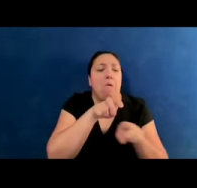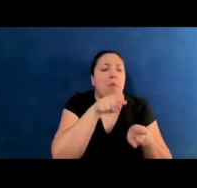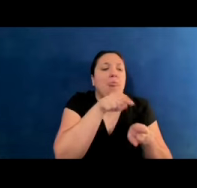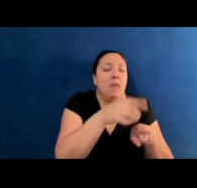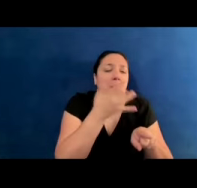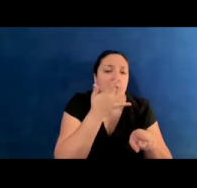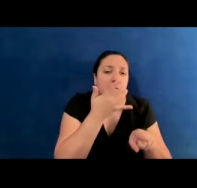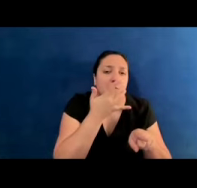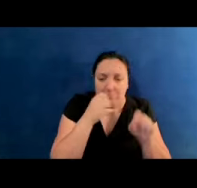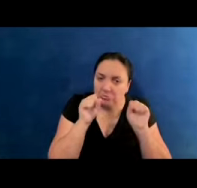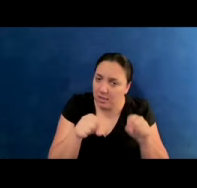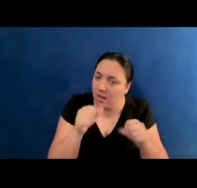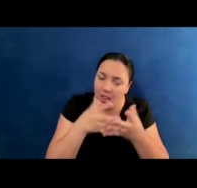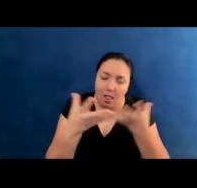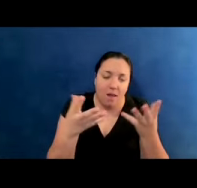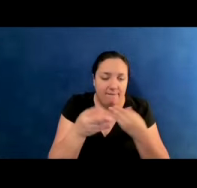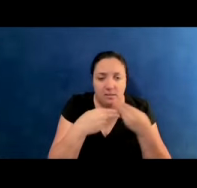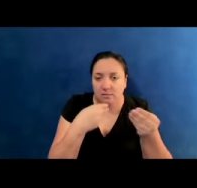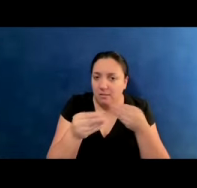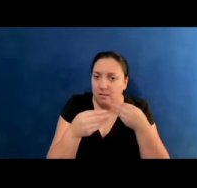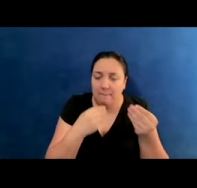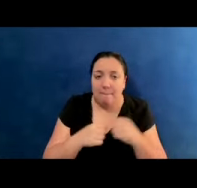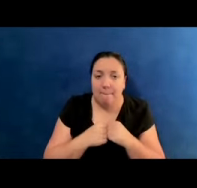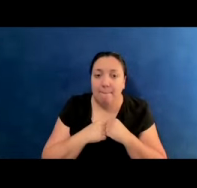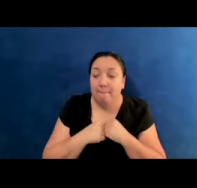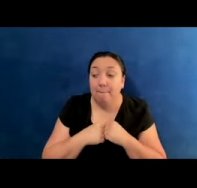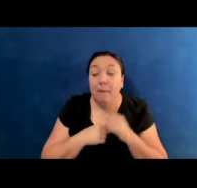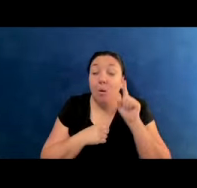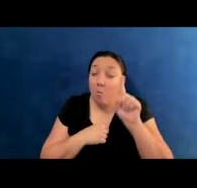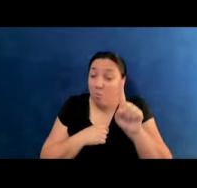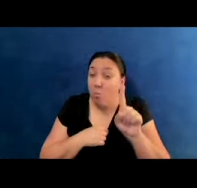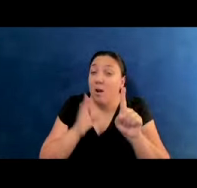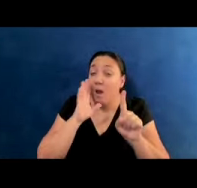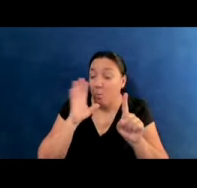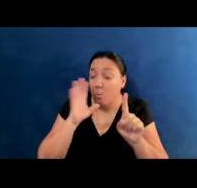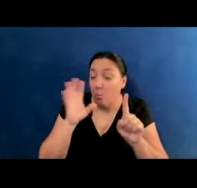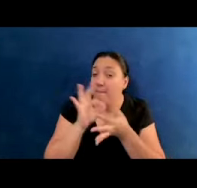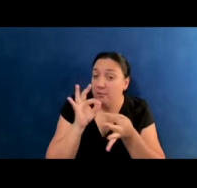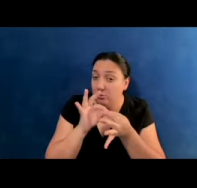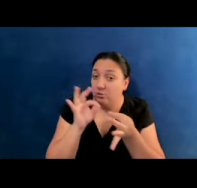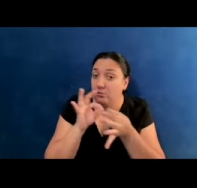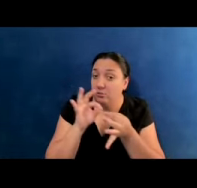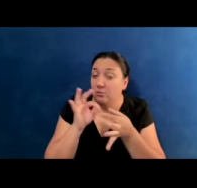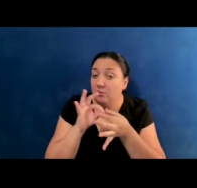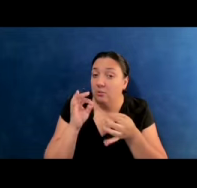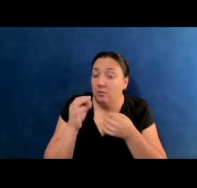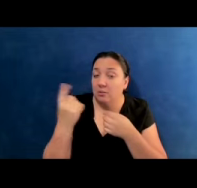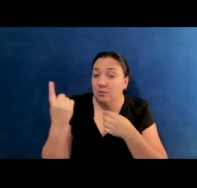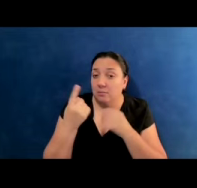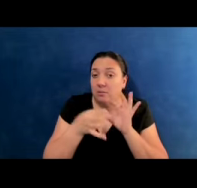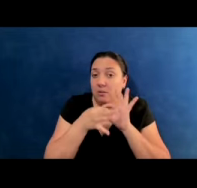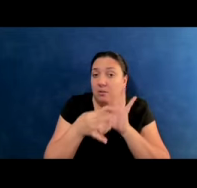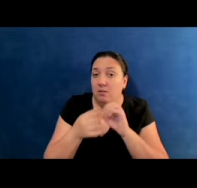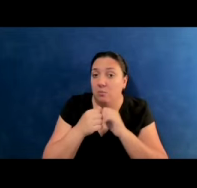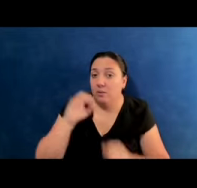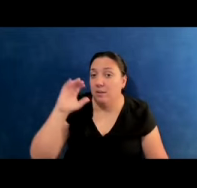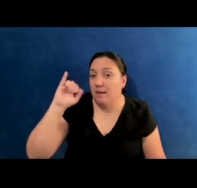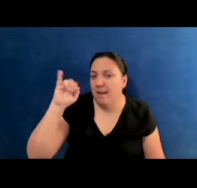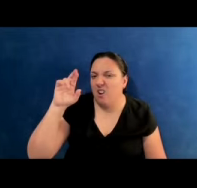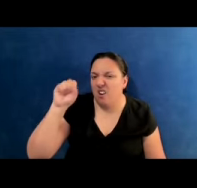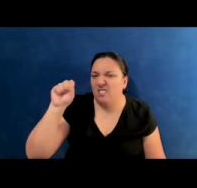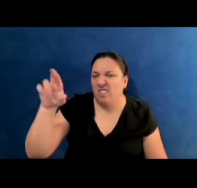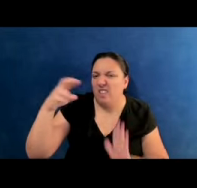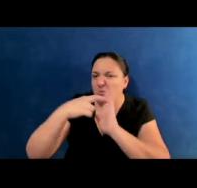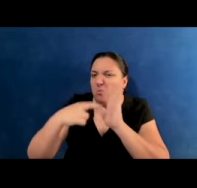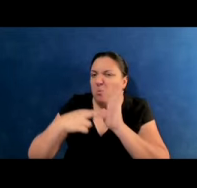saving for. So there's a lot of flexibility. The only thing that I'm going to mention, though, is something that's tied to the actual code, the IRS kind